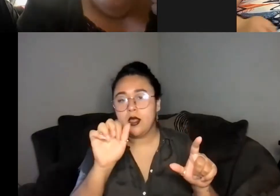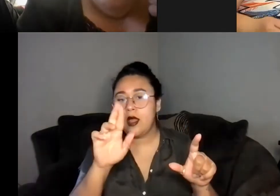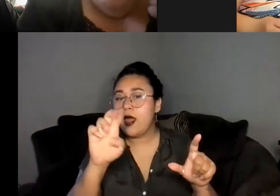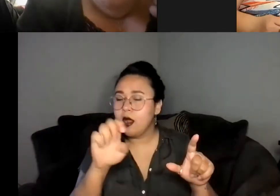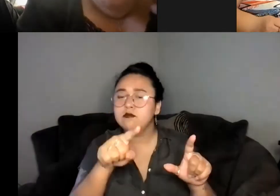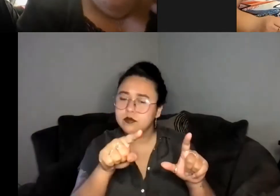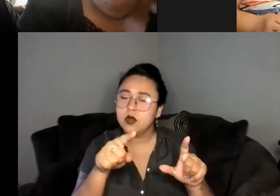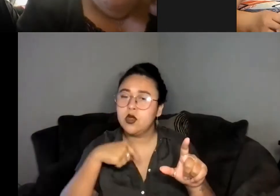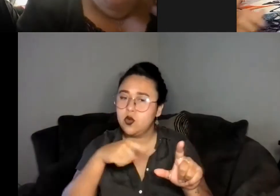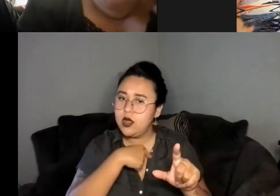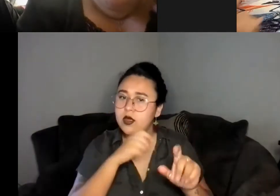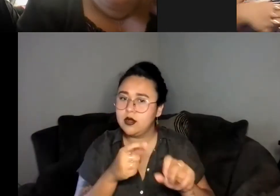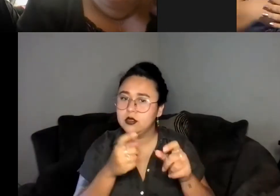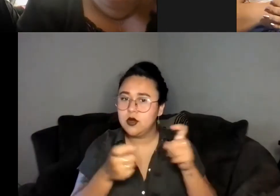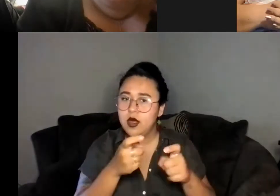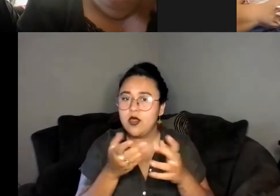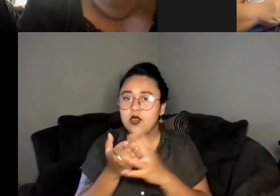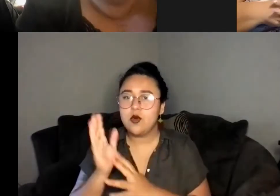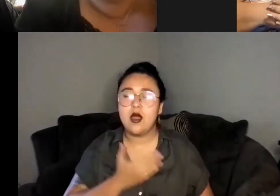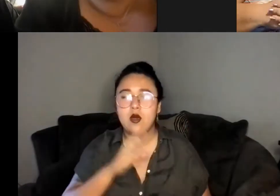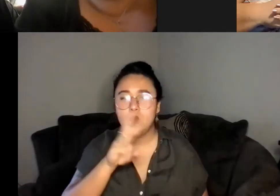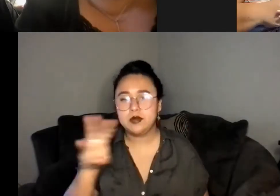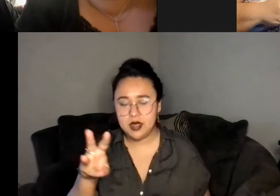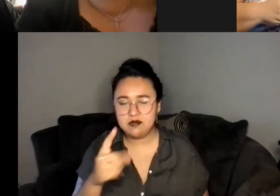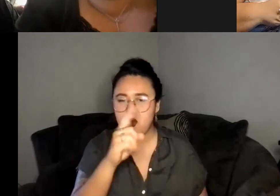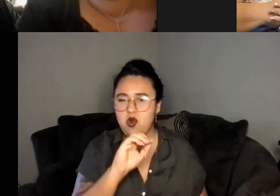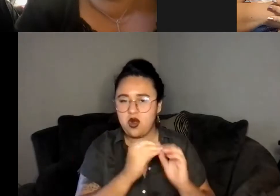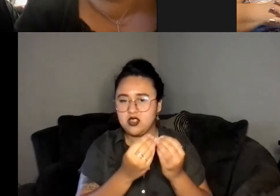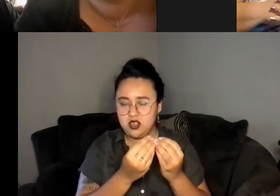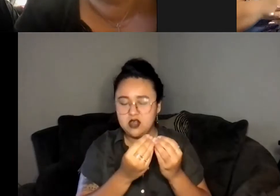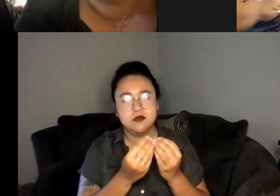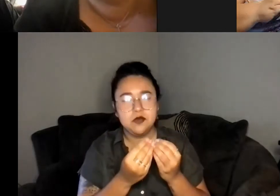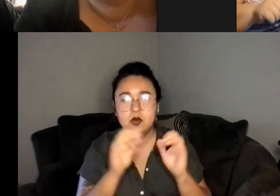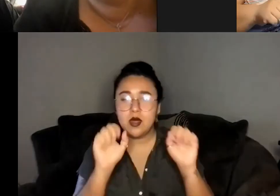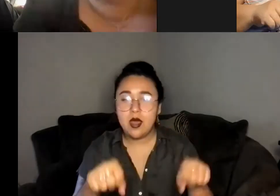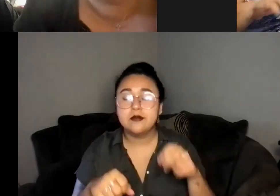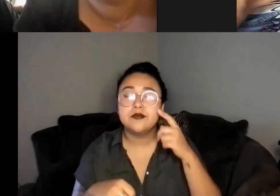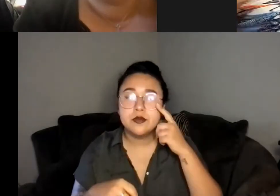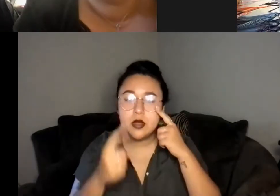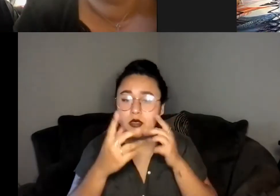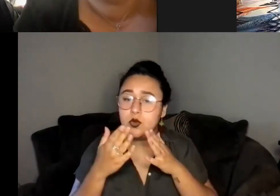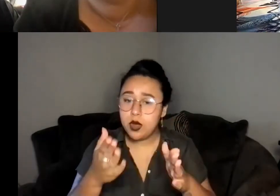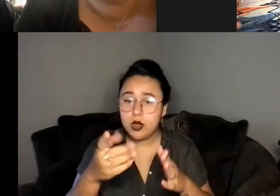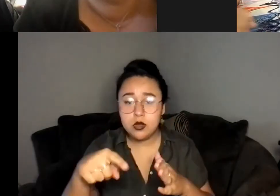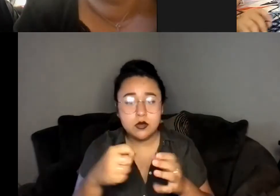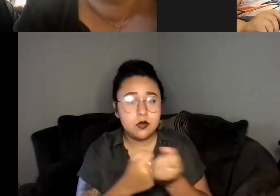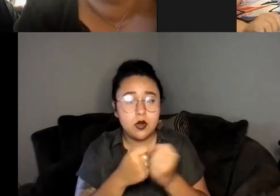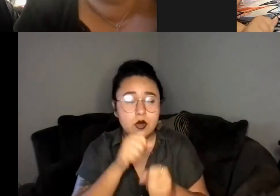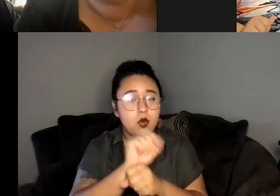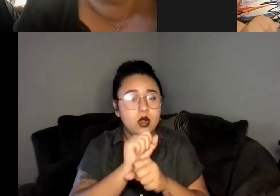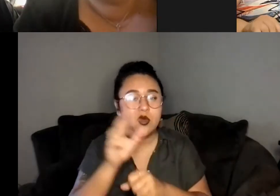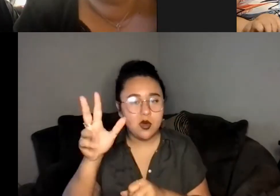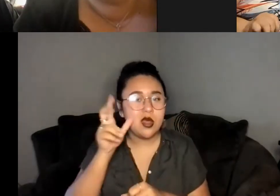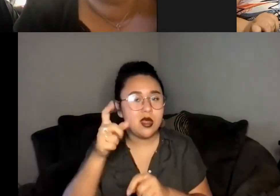them to help them do what they're doing in the world. And so that is one way that you can support the work that you're about to hear so much more about